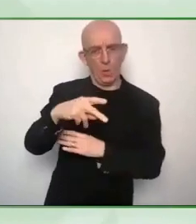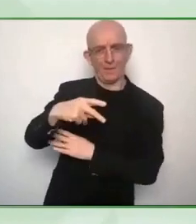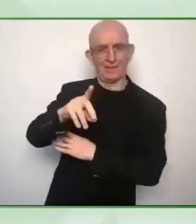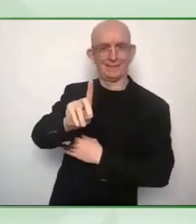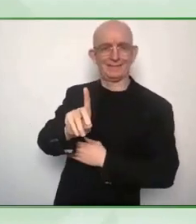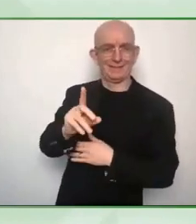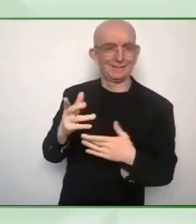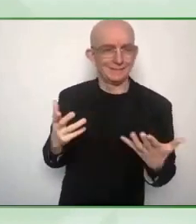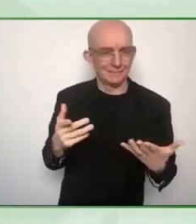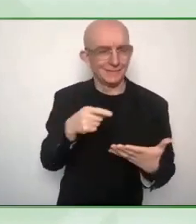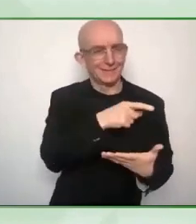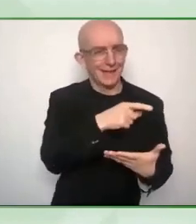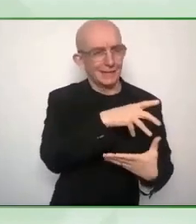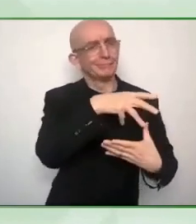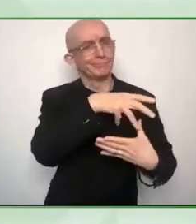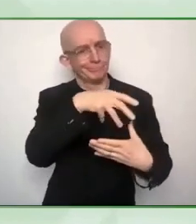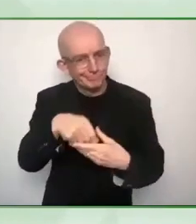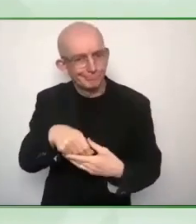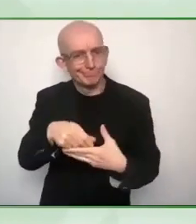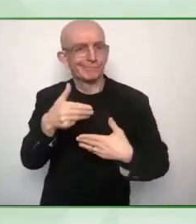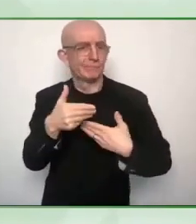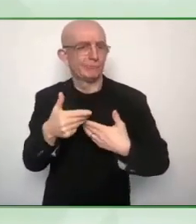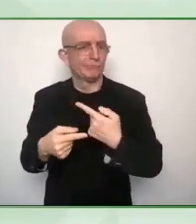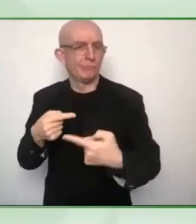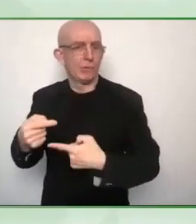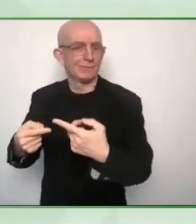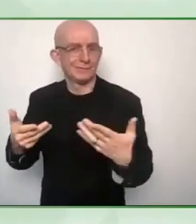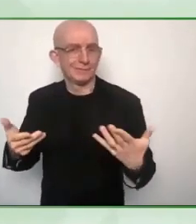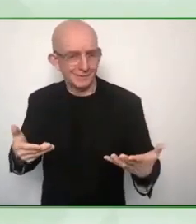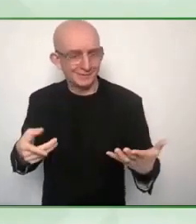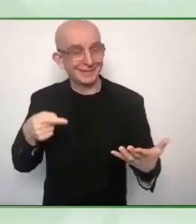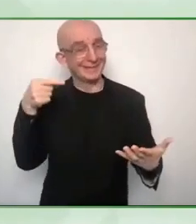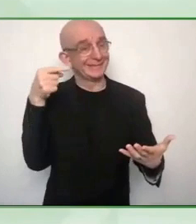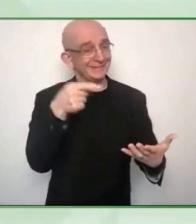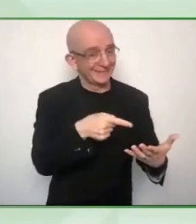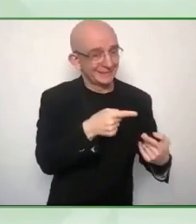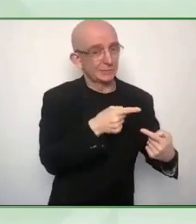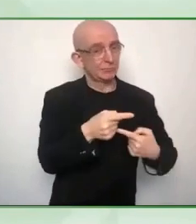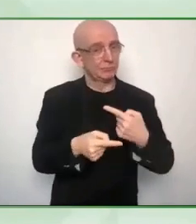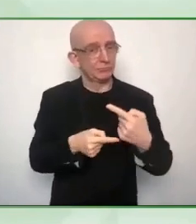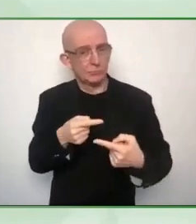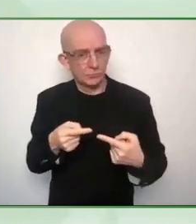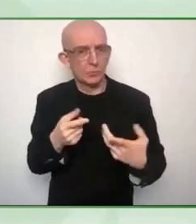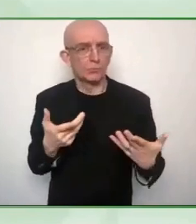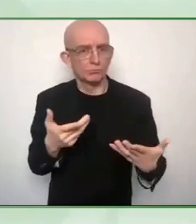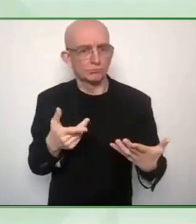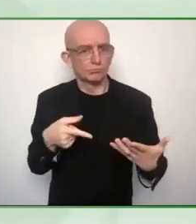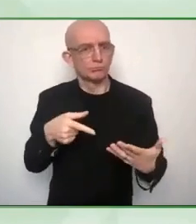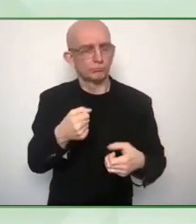following the leave no one behind sort of motto.